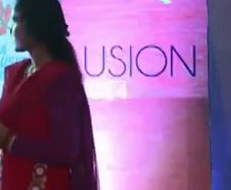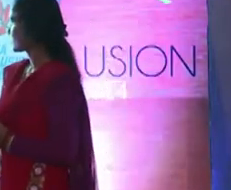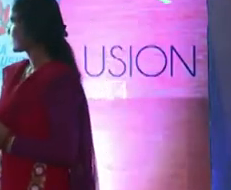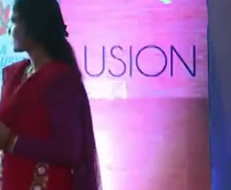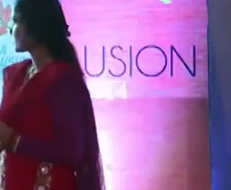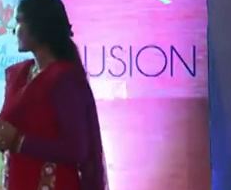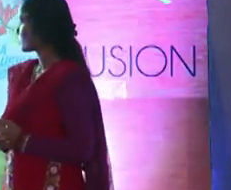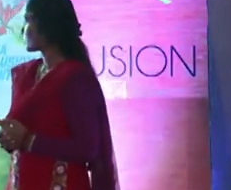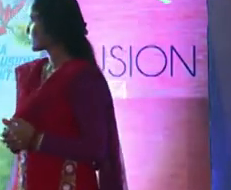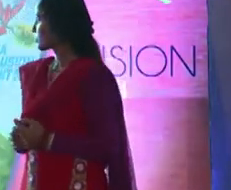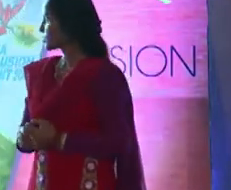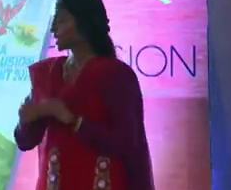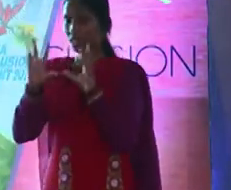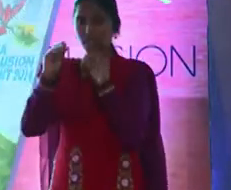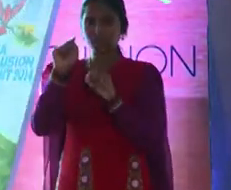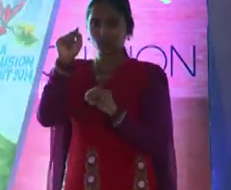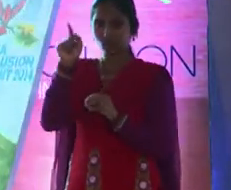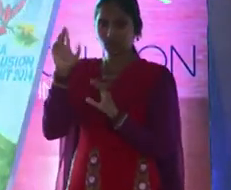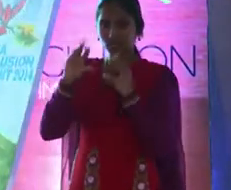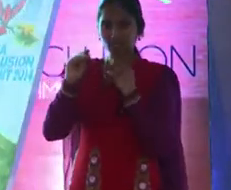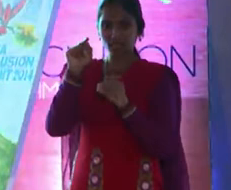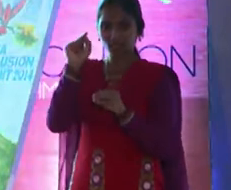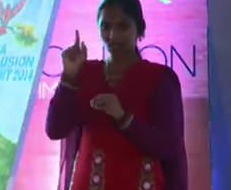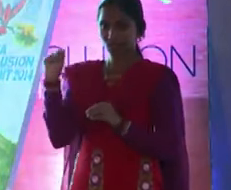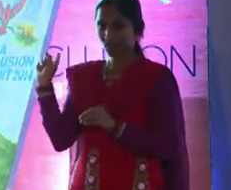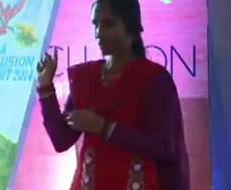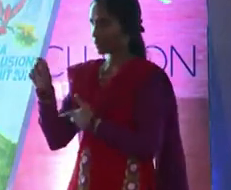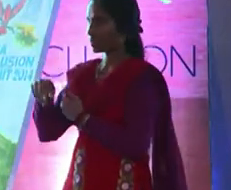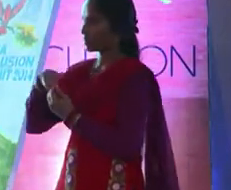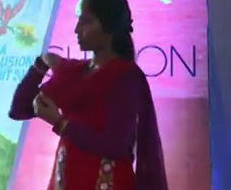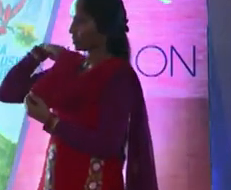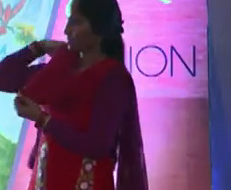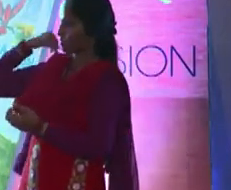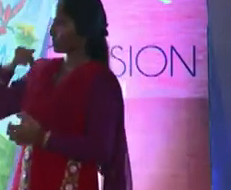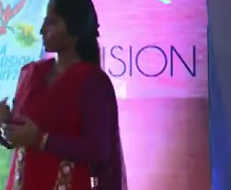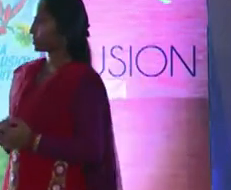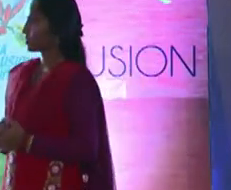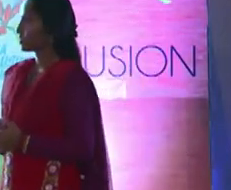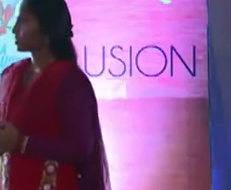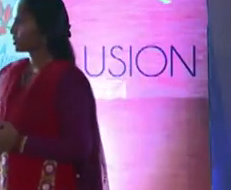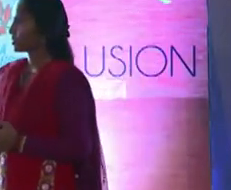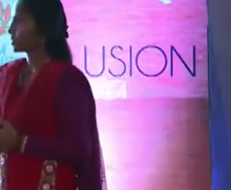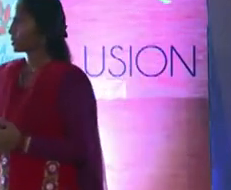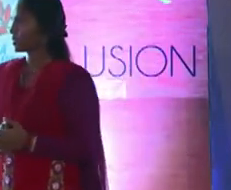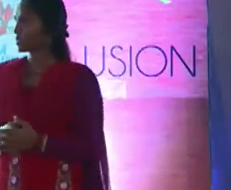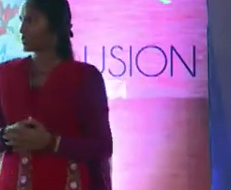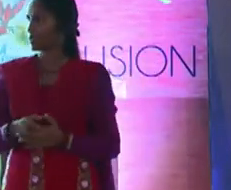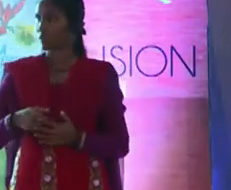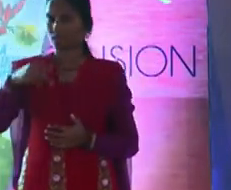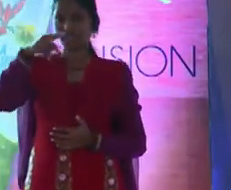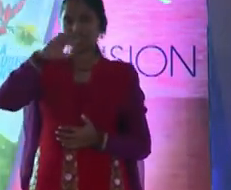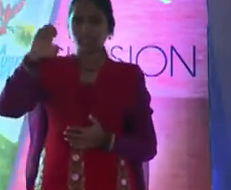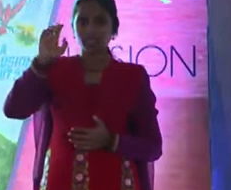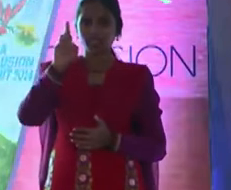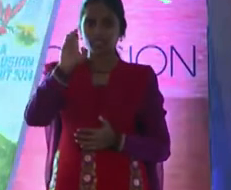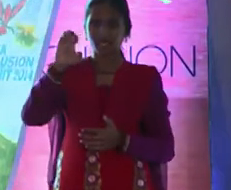first open para-national games. Arnab has just told you about Mrs. Deepa Malik. Deepa Malik is a good